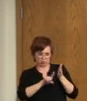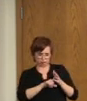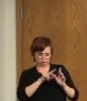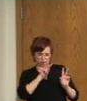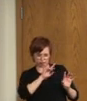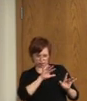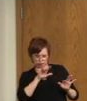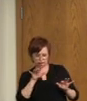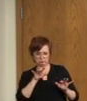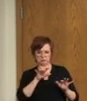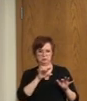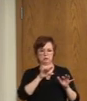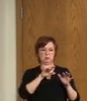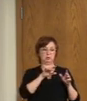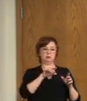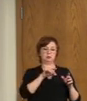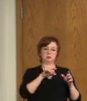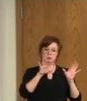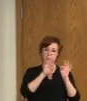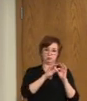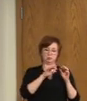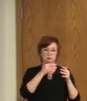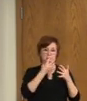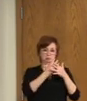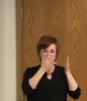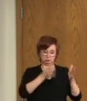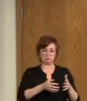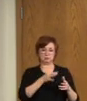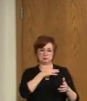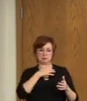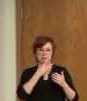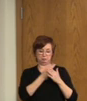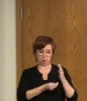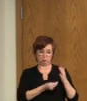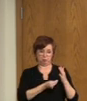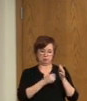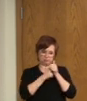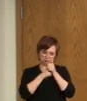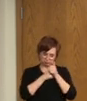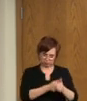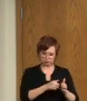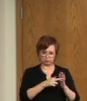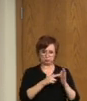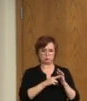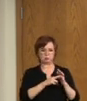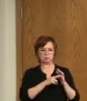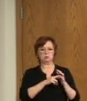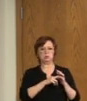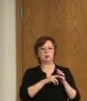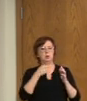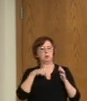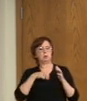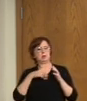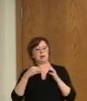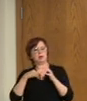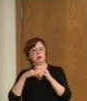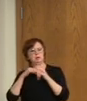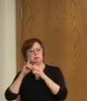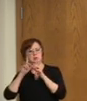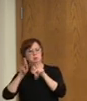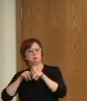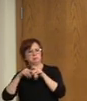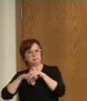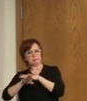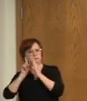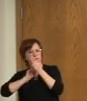happening inside the facilities, both for the staff and the prisoners, are adhering to the public health orders as much as we can. We're doing infection control audits, as well as ensuring